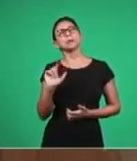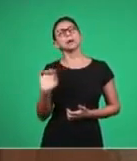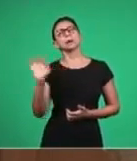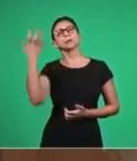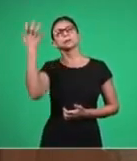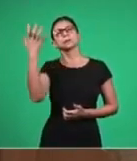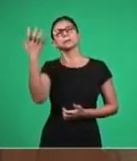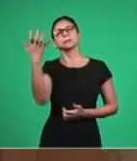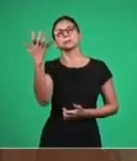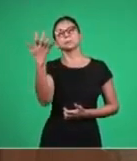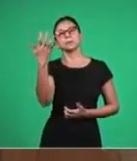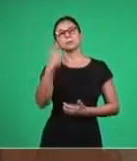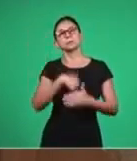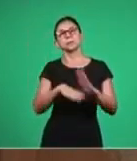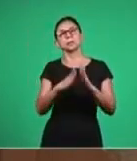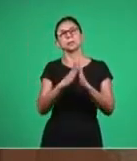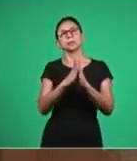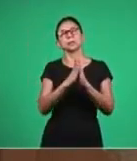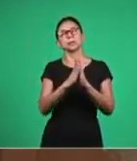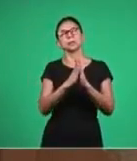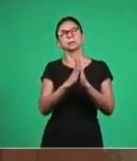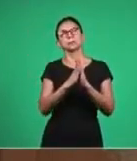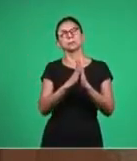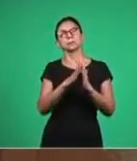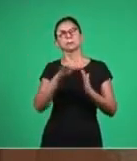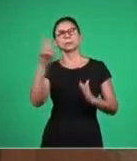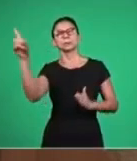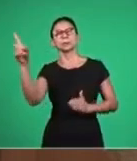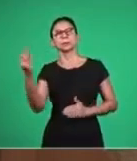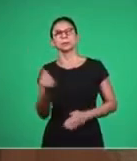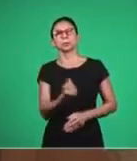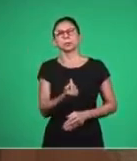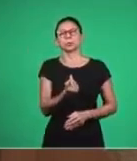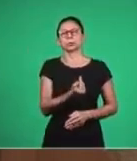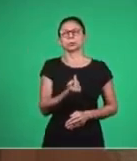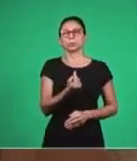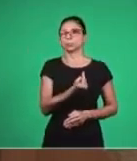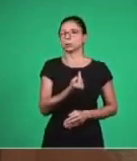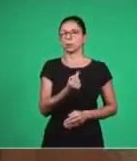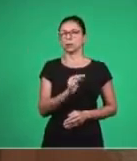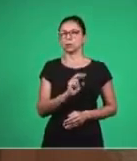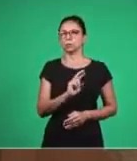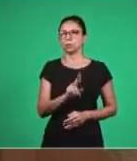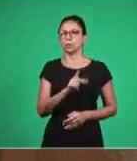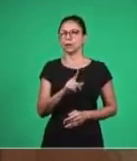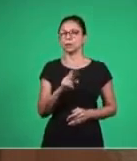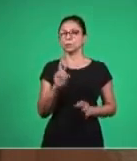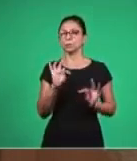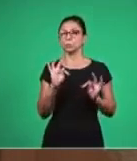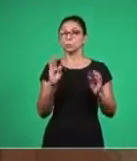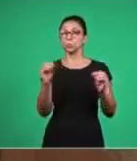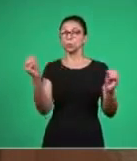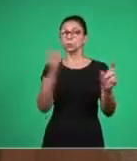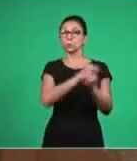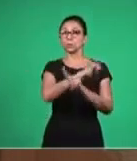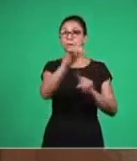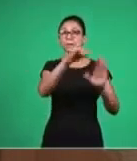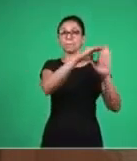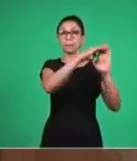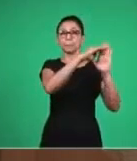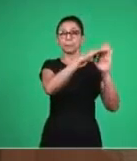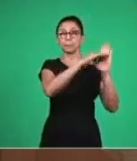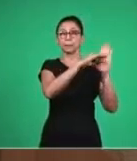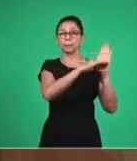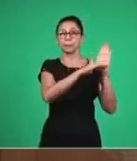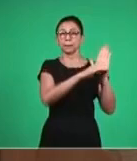are no isolated facts. Every single one of them have a sequence, a prophetic sequence